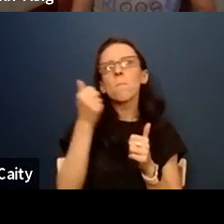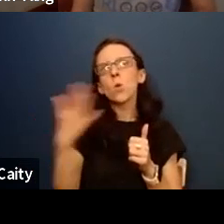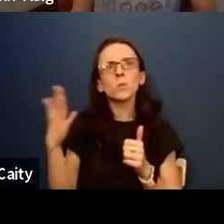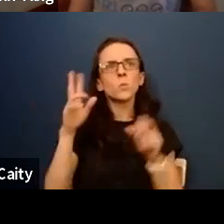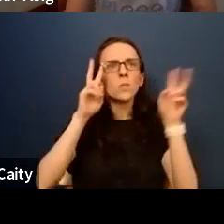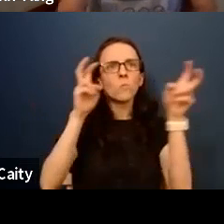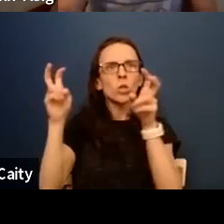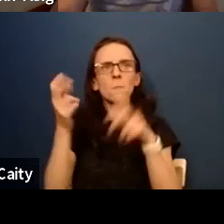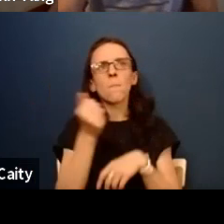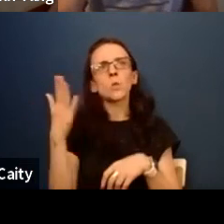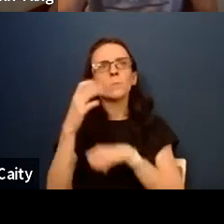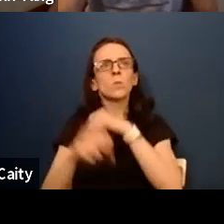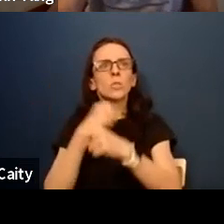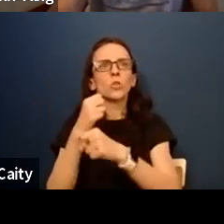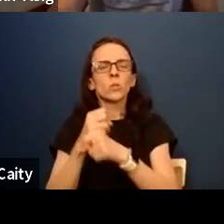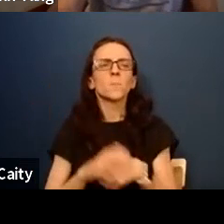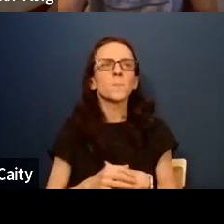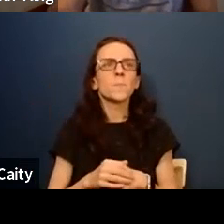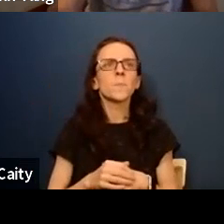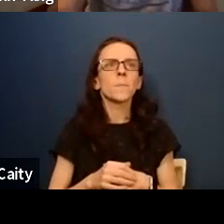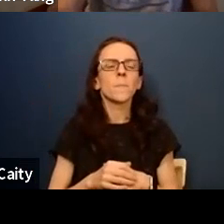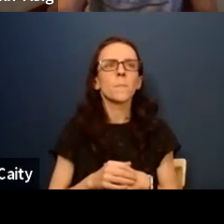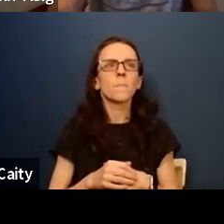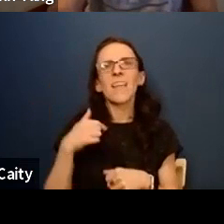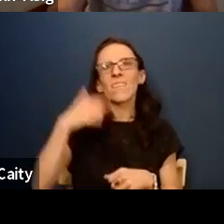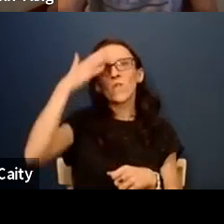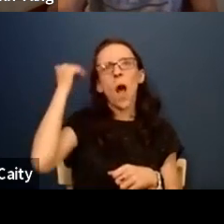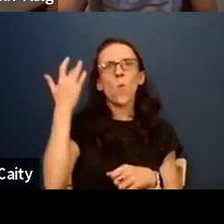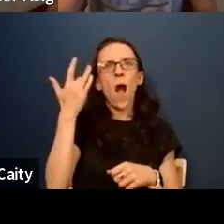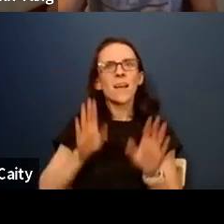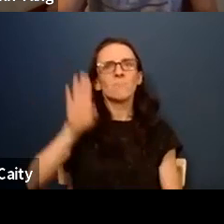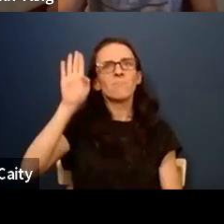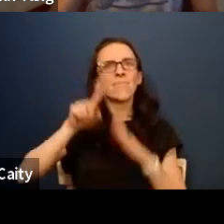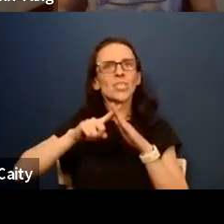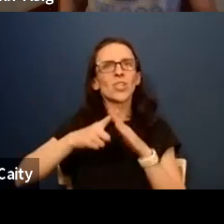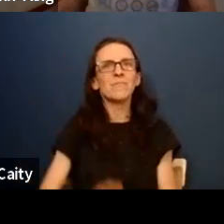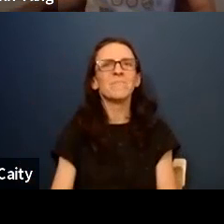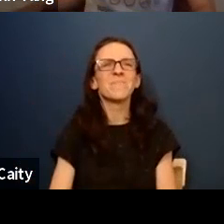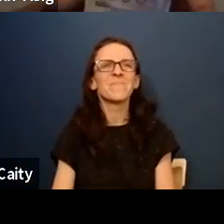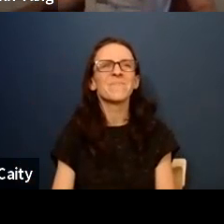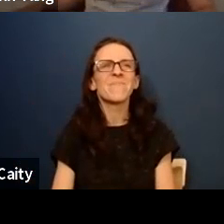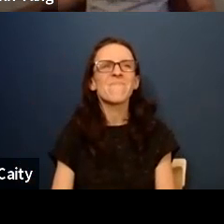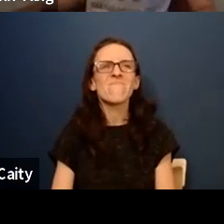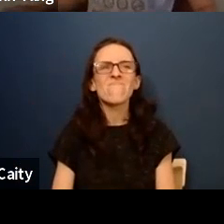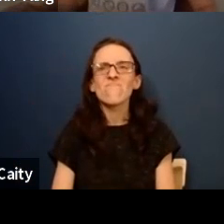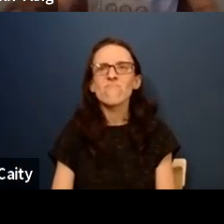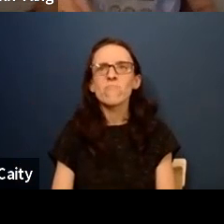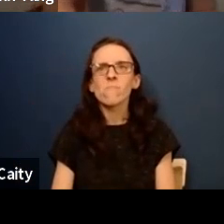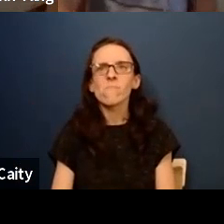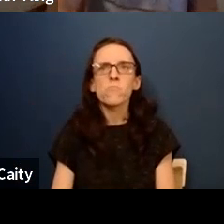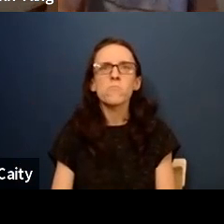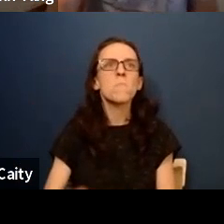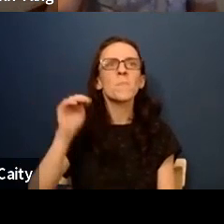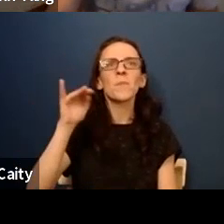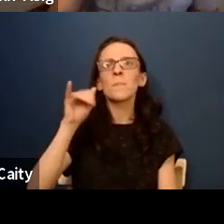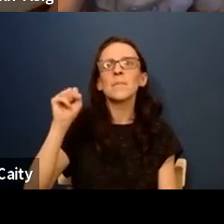Okay. And I forgot why I raised my hand to begin with. So Ms.